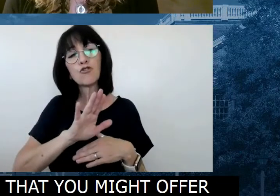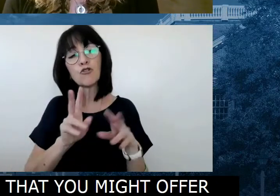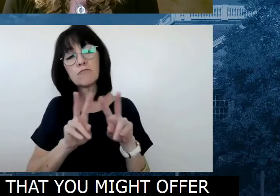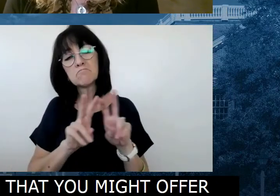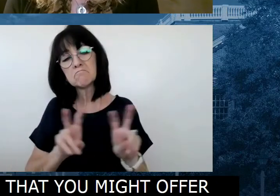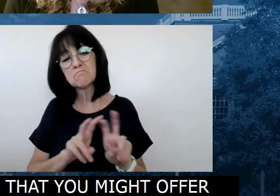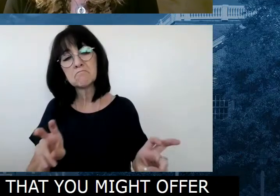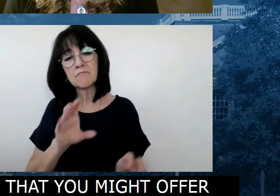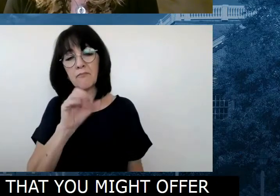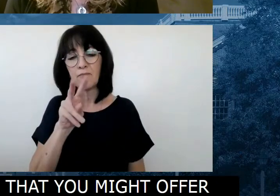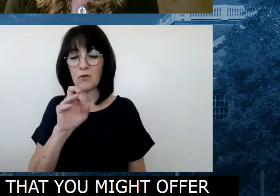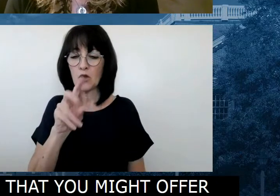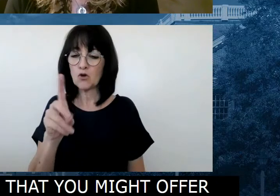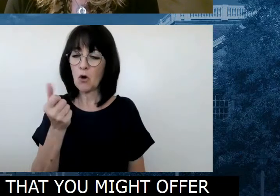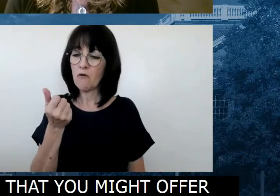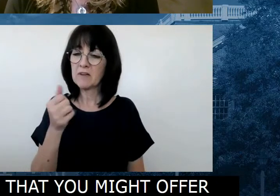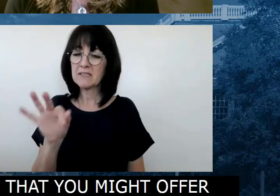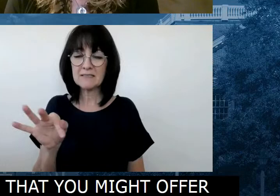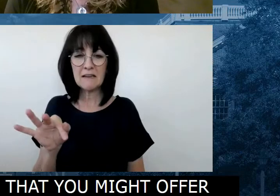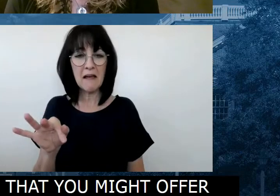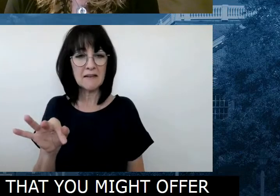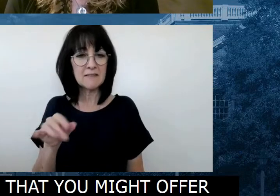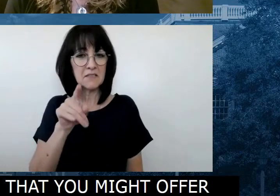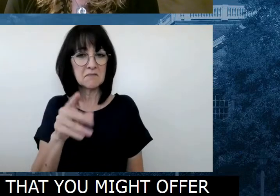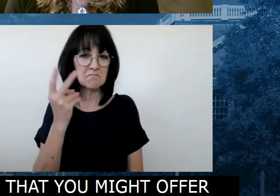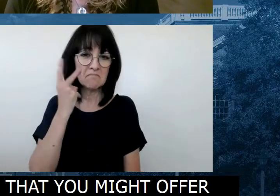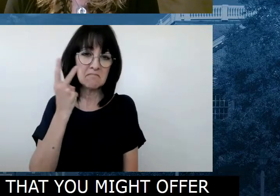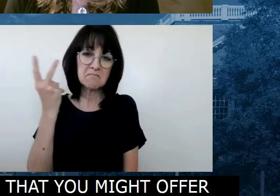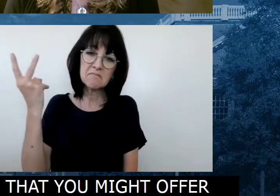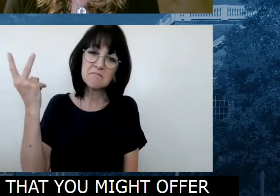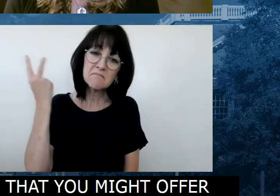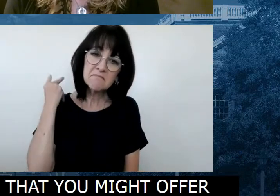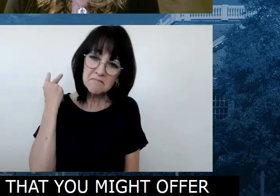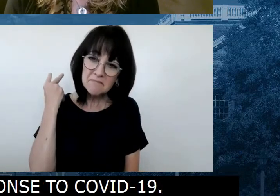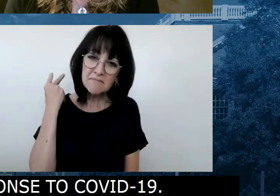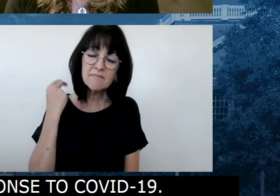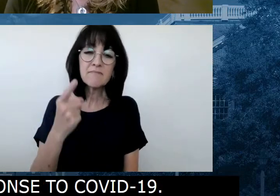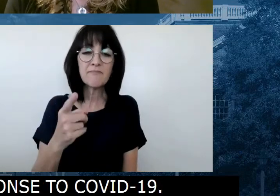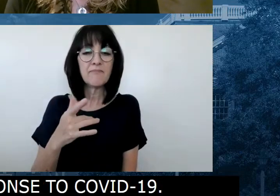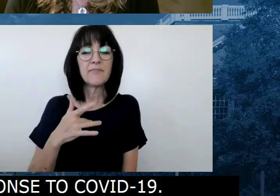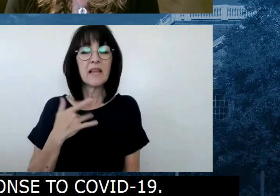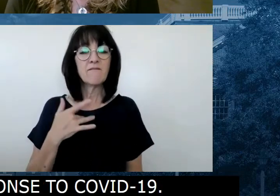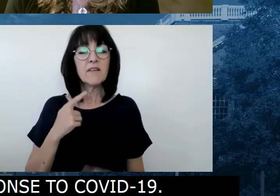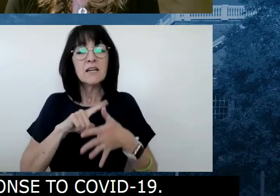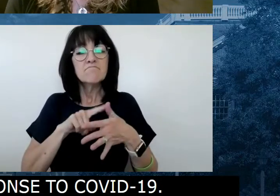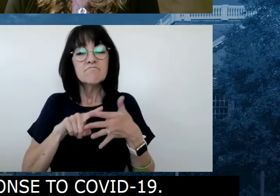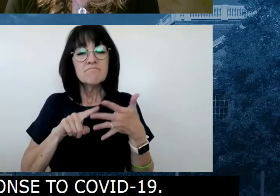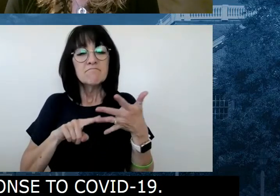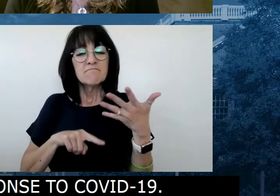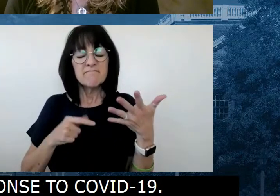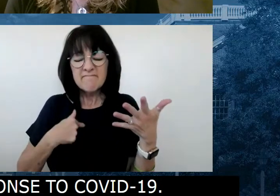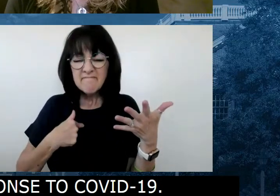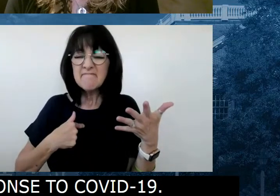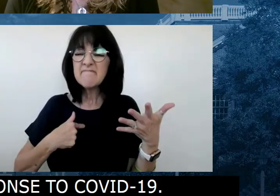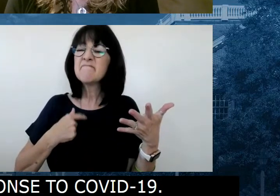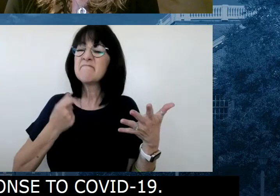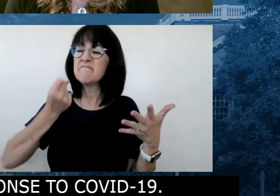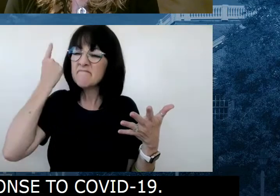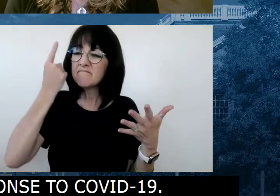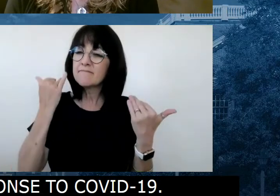being 2020, and looking back, is there anything that Delaware could have done differently, and is there anything that the state did particularly